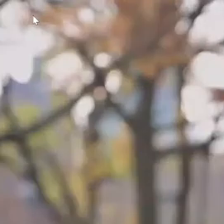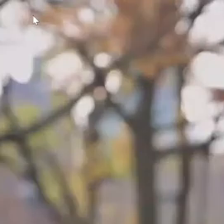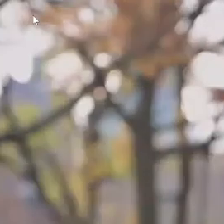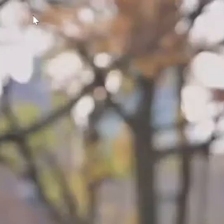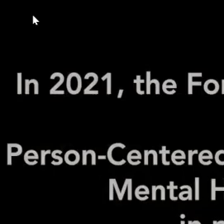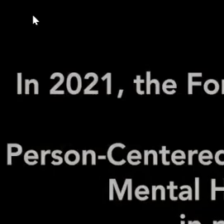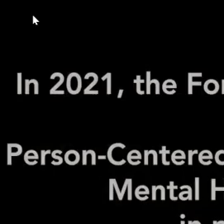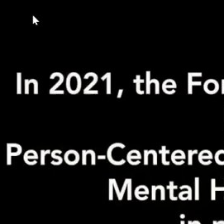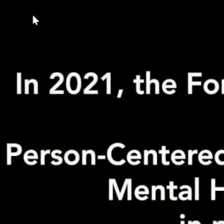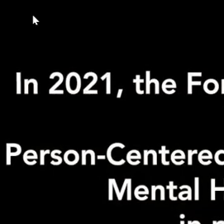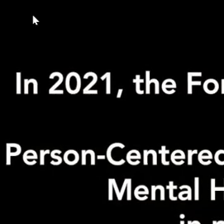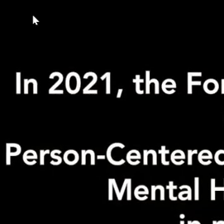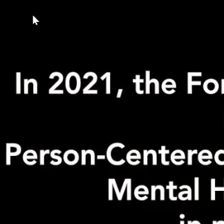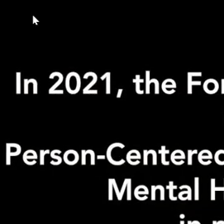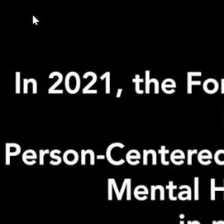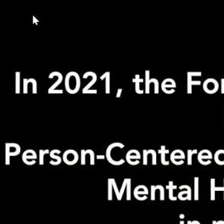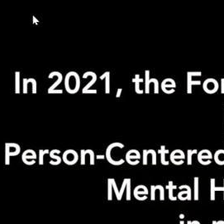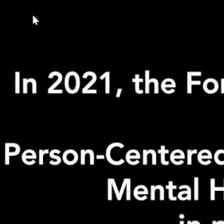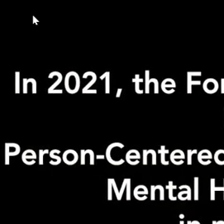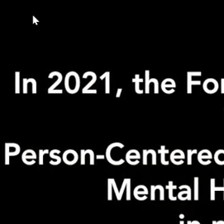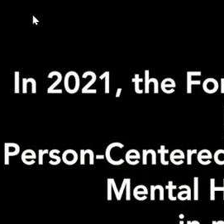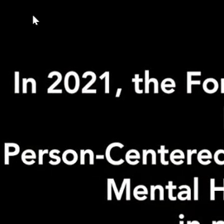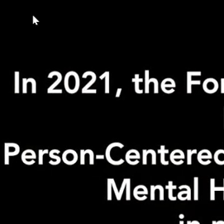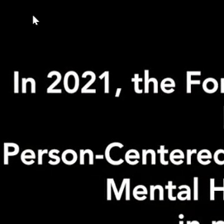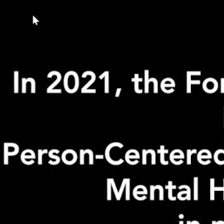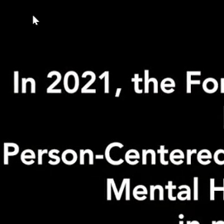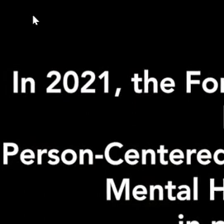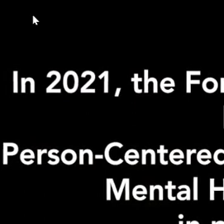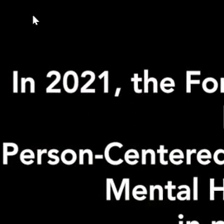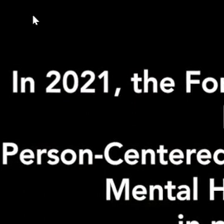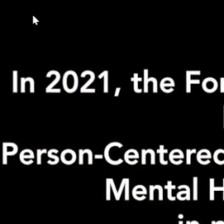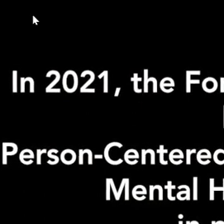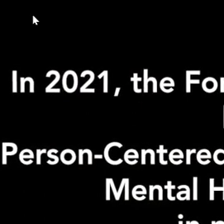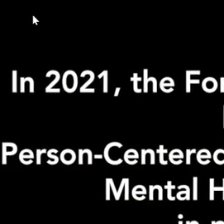in shelters, and whatever they allow us to do.